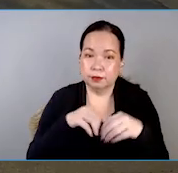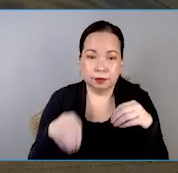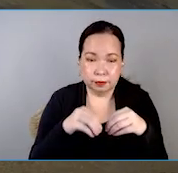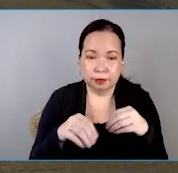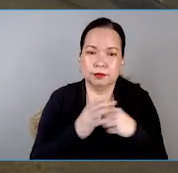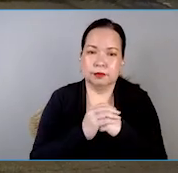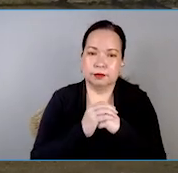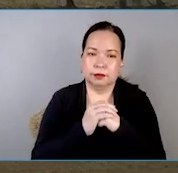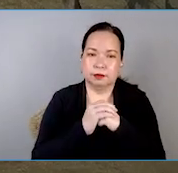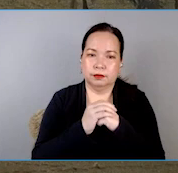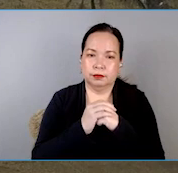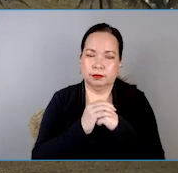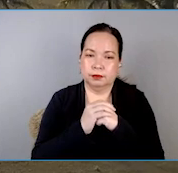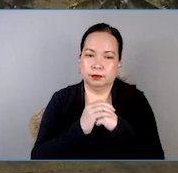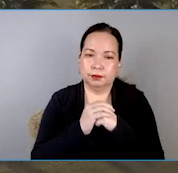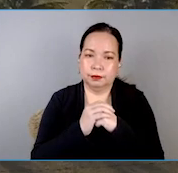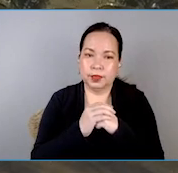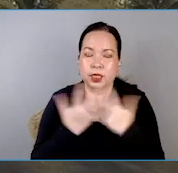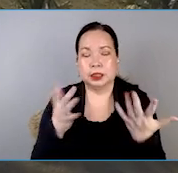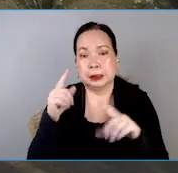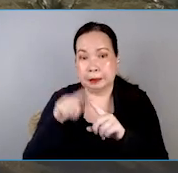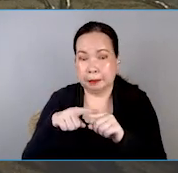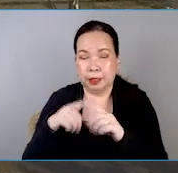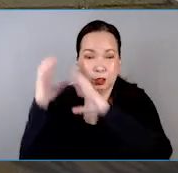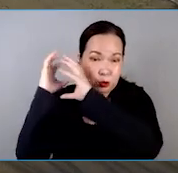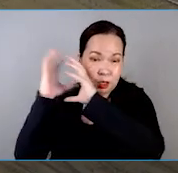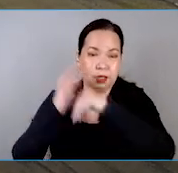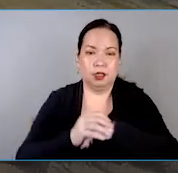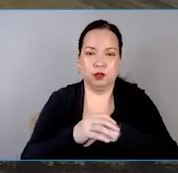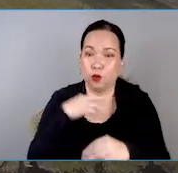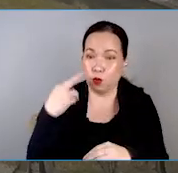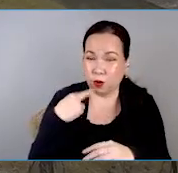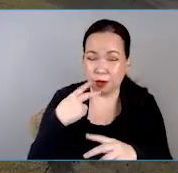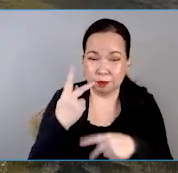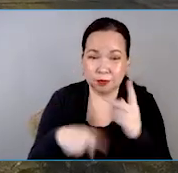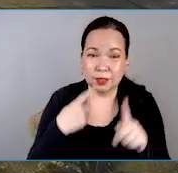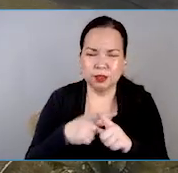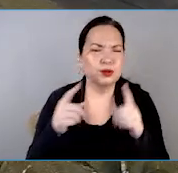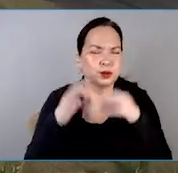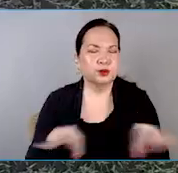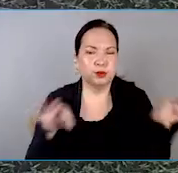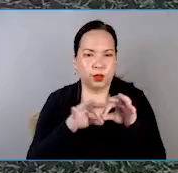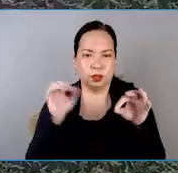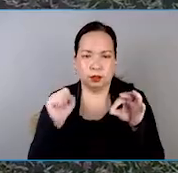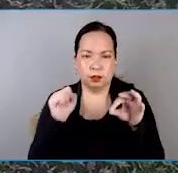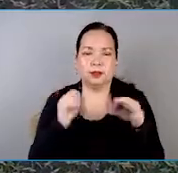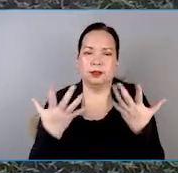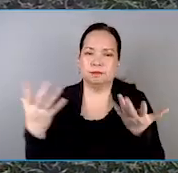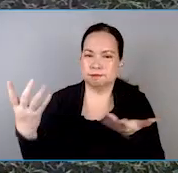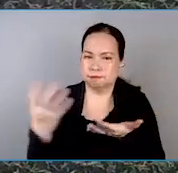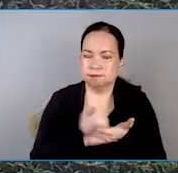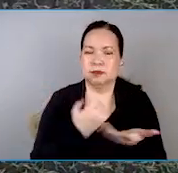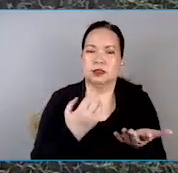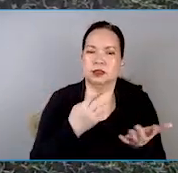sa mga sanyugan, sa palayan. Kaya, importante po ito na makuha ang record, ma